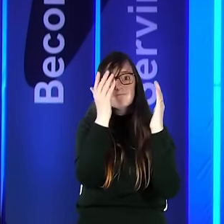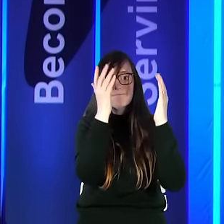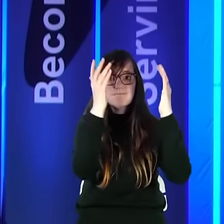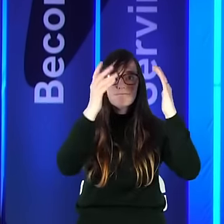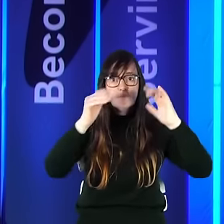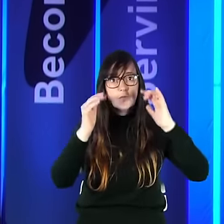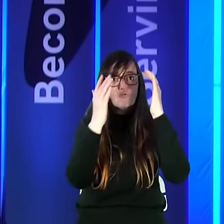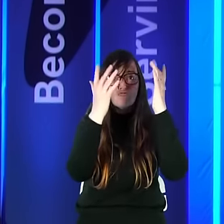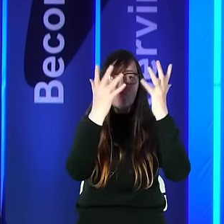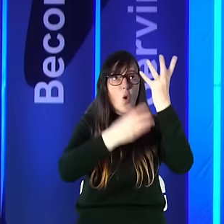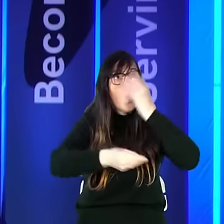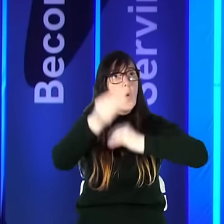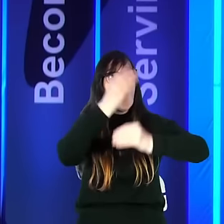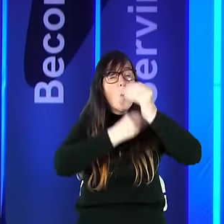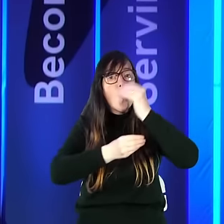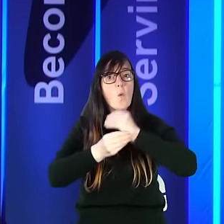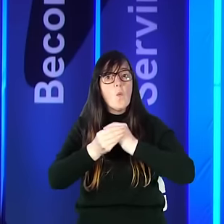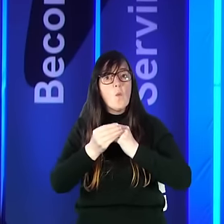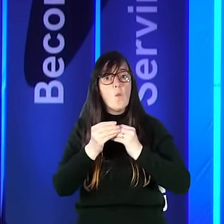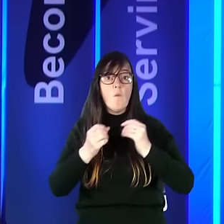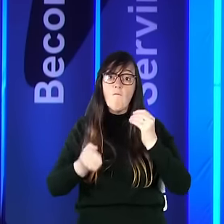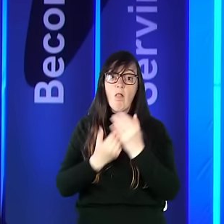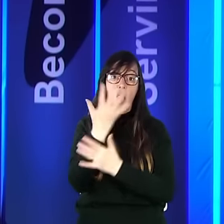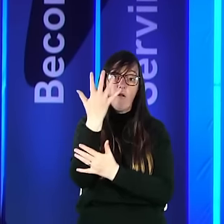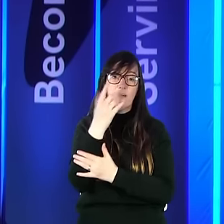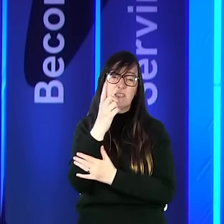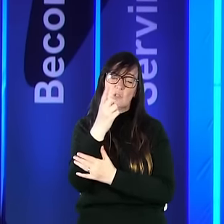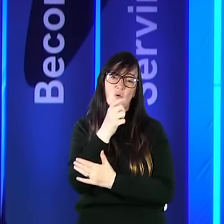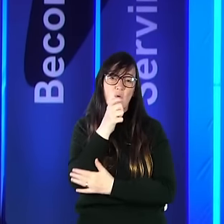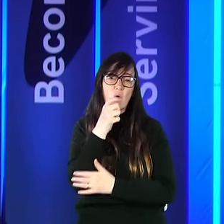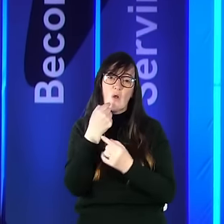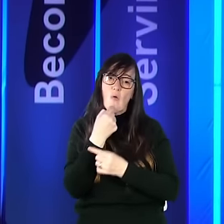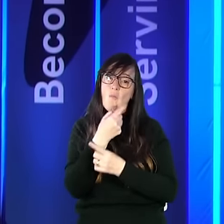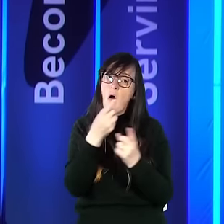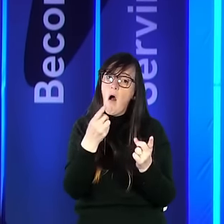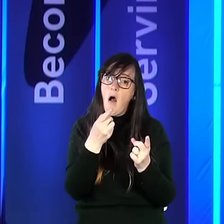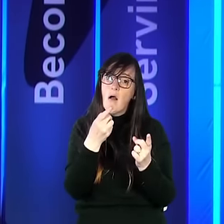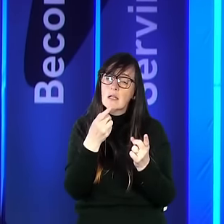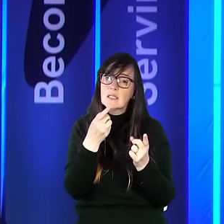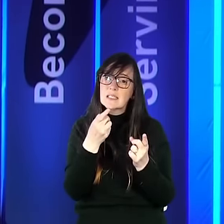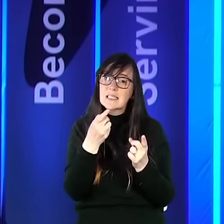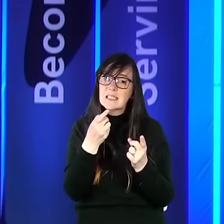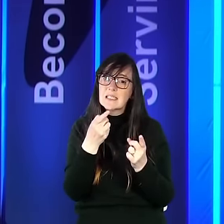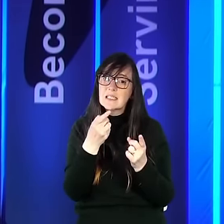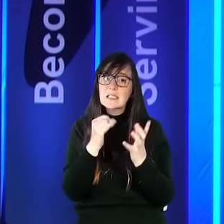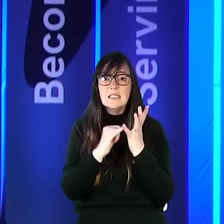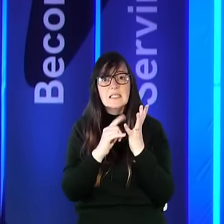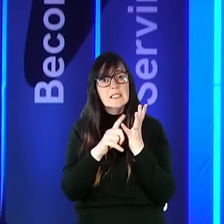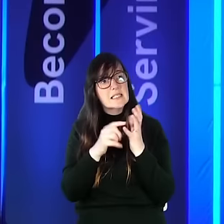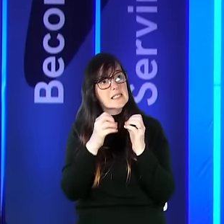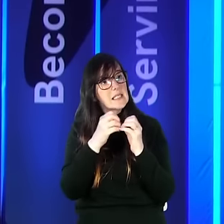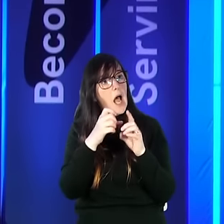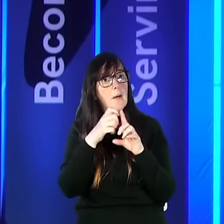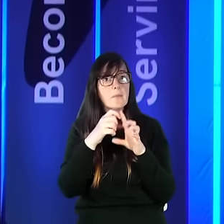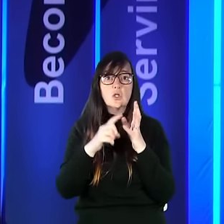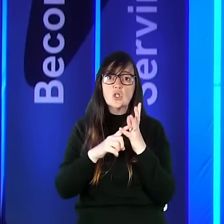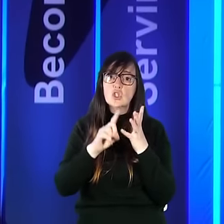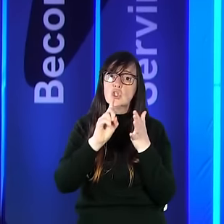Now, of course, this command to subdue the earth is not a mandate to treat the world any old way we